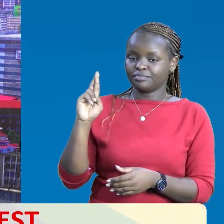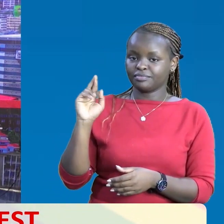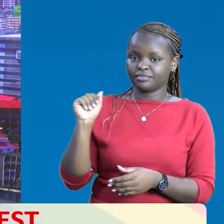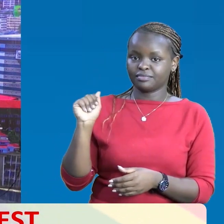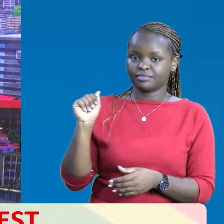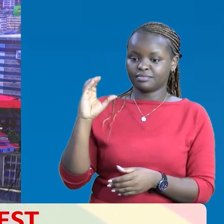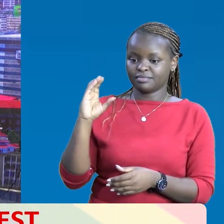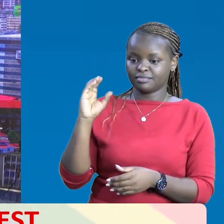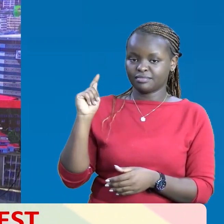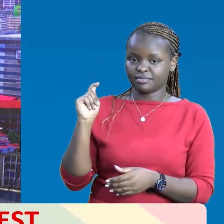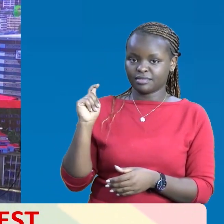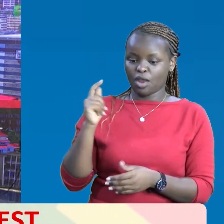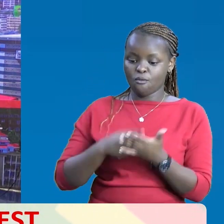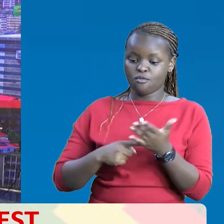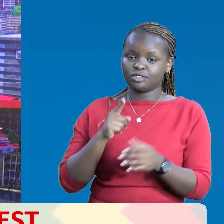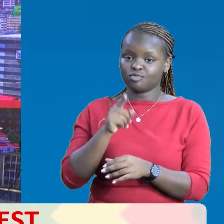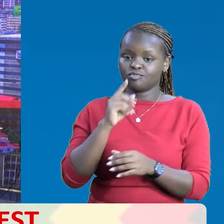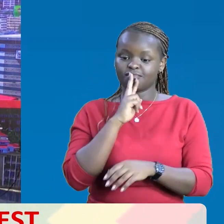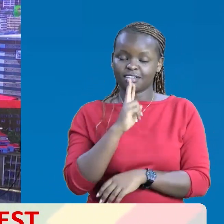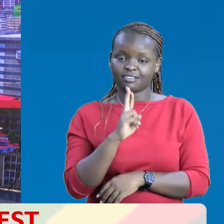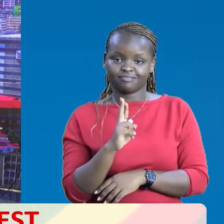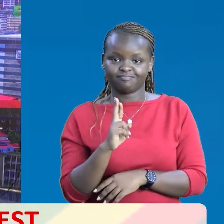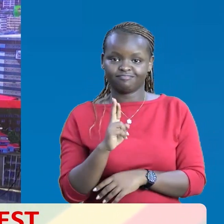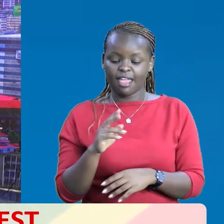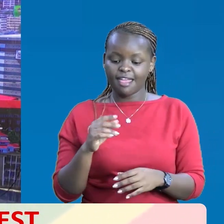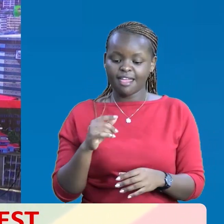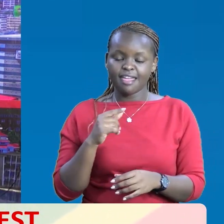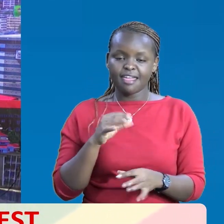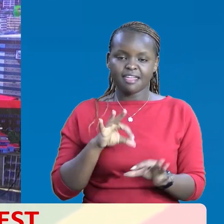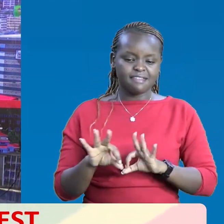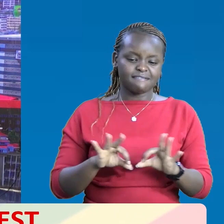are a hardworking man, if you are a hardworking baby girl,